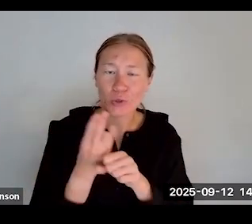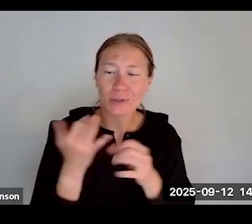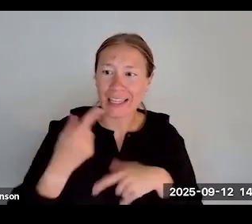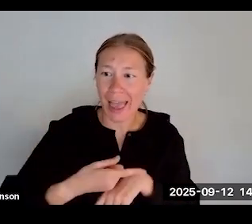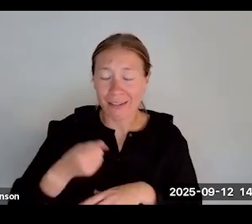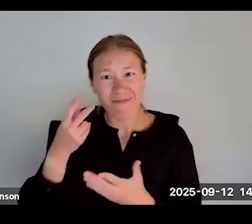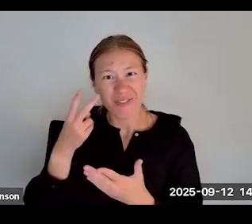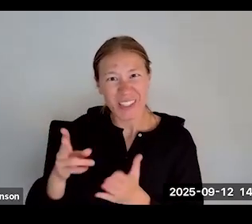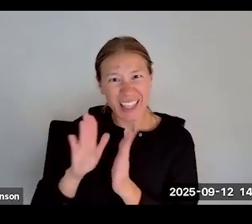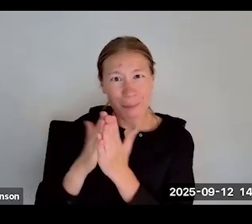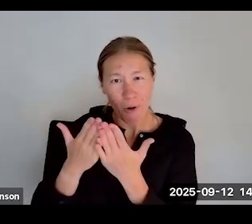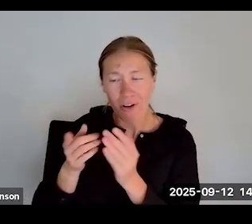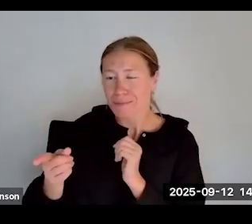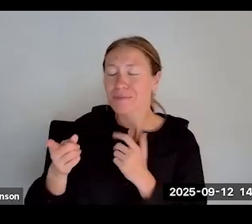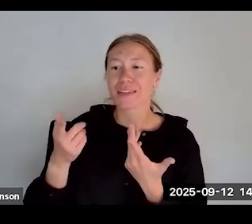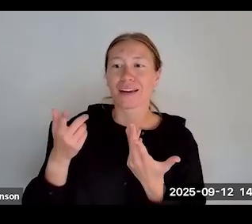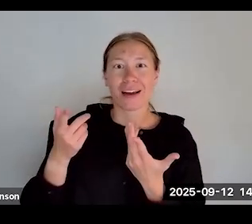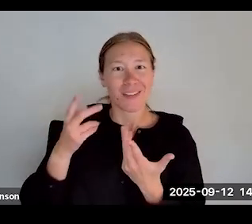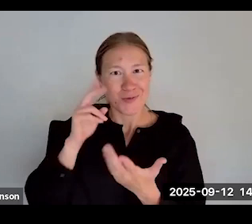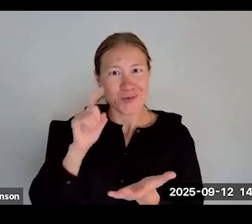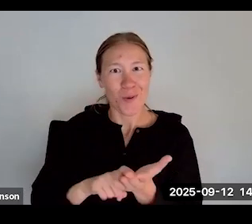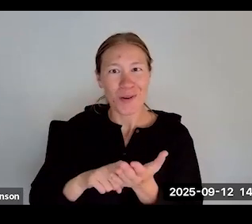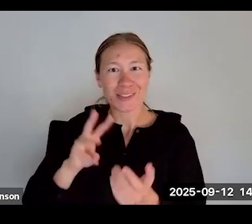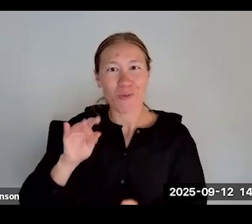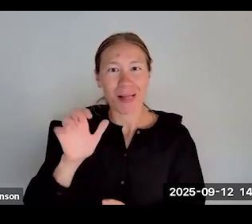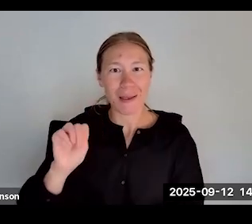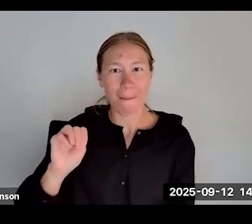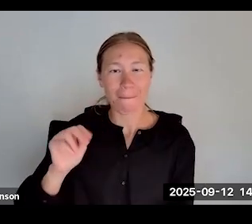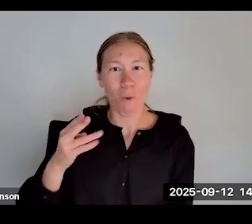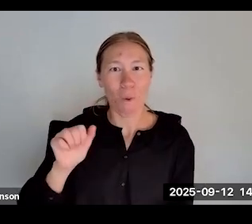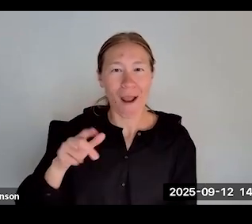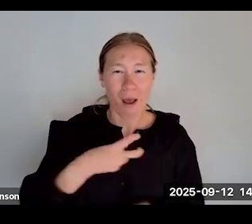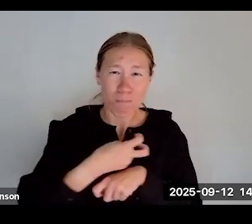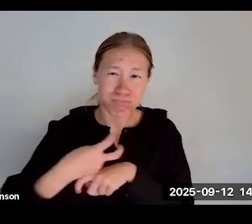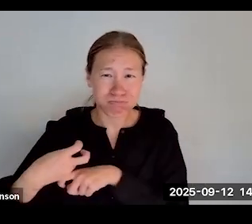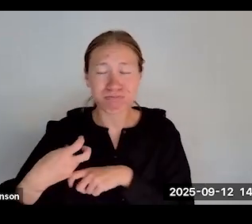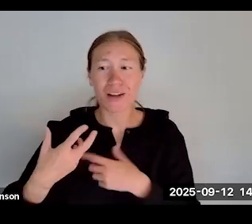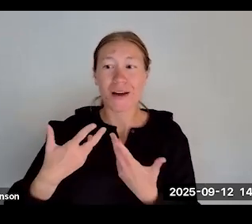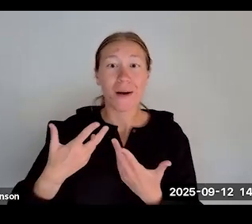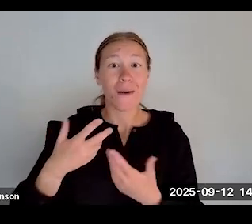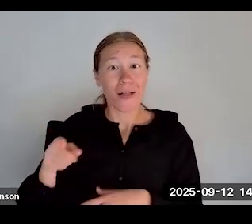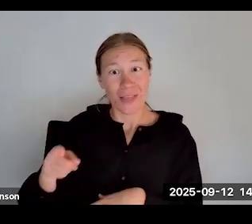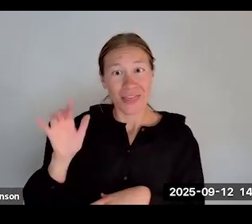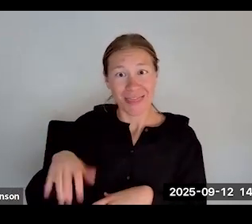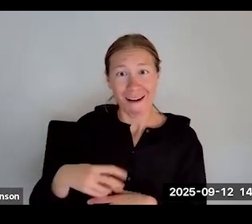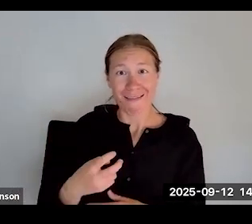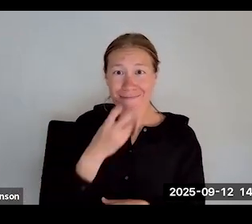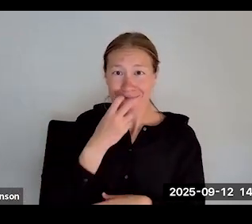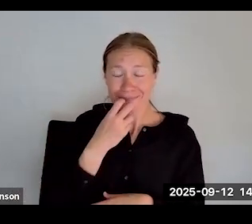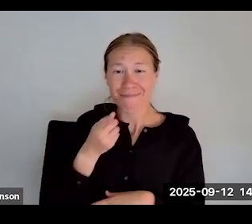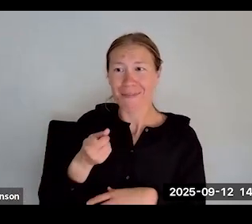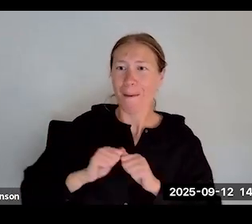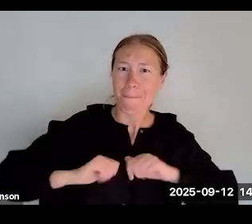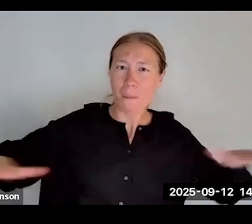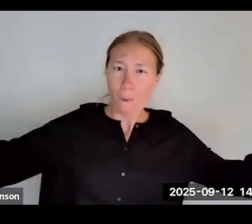book. William Hoy is sliding into the base, and the base umpire has flung both of his arms straight out and away from